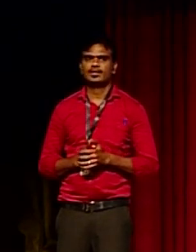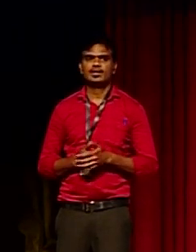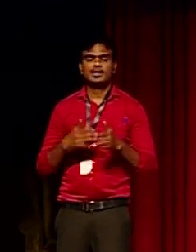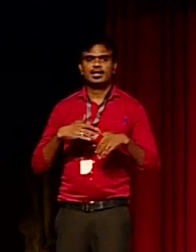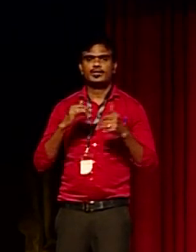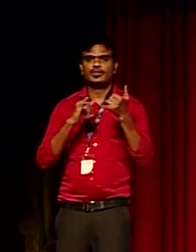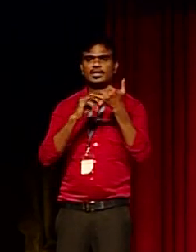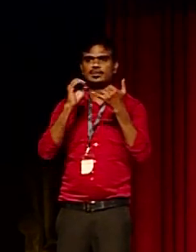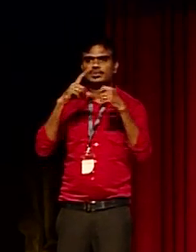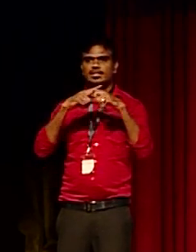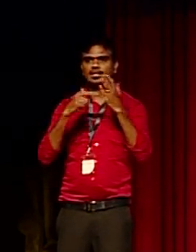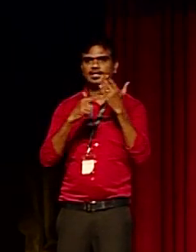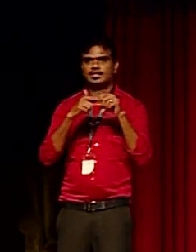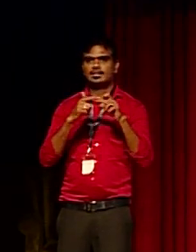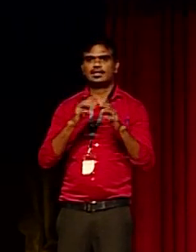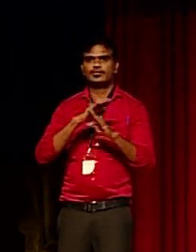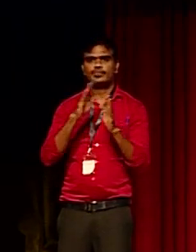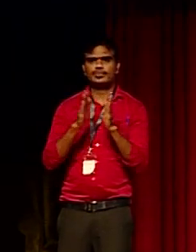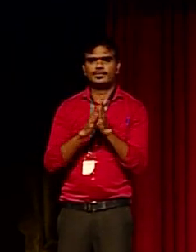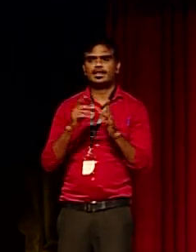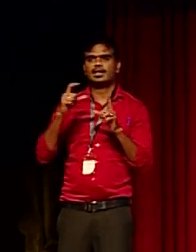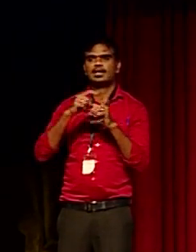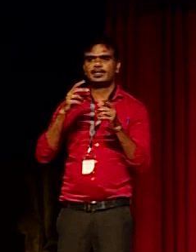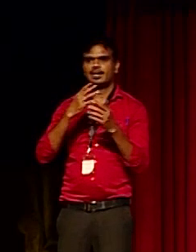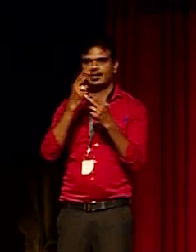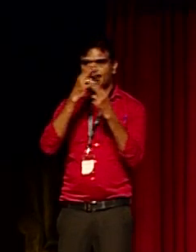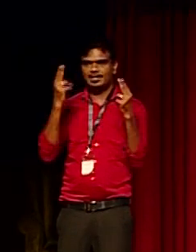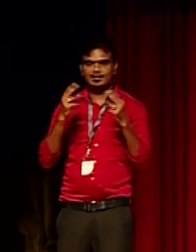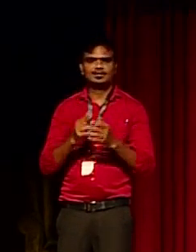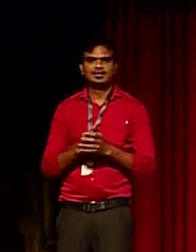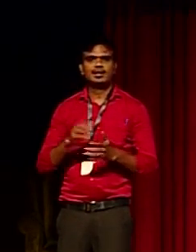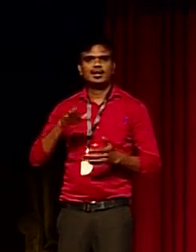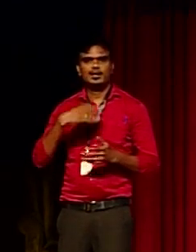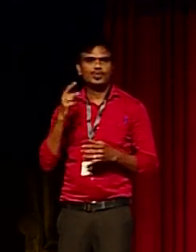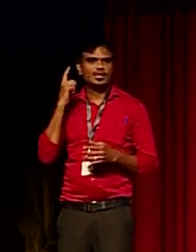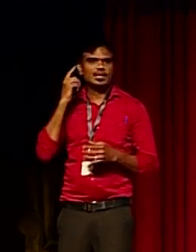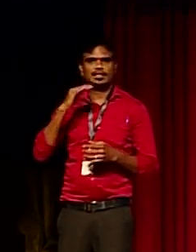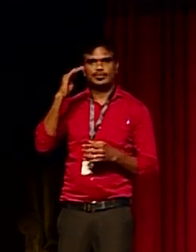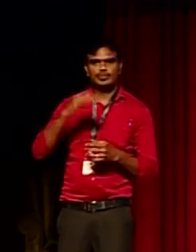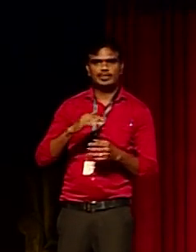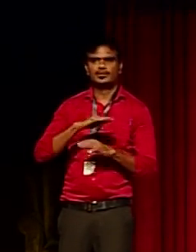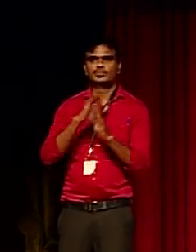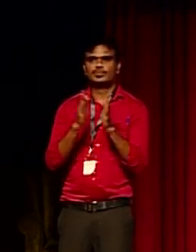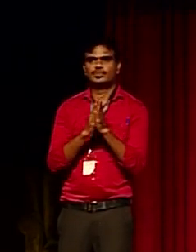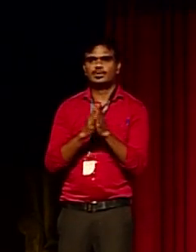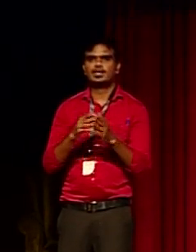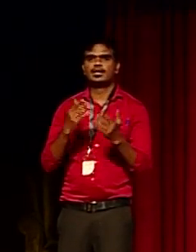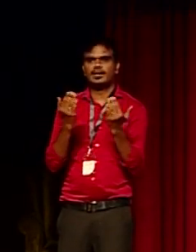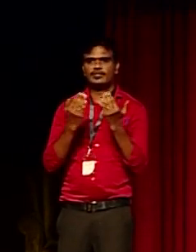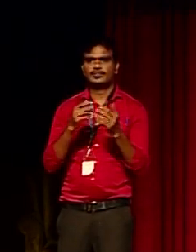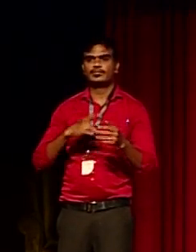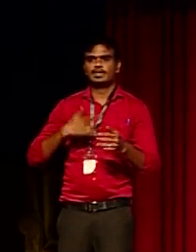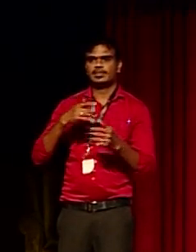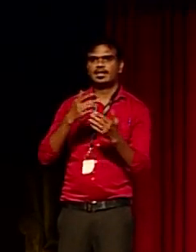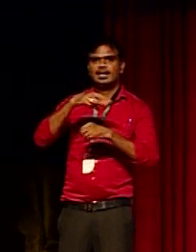A socket interface was added to allow for dynamic alignment, noise dampening bumper to take care of the haptic feedback